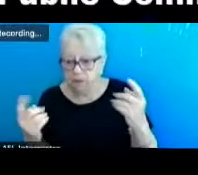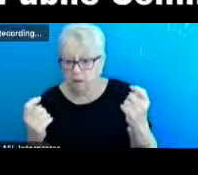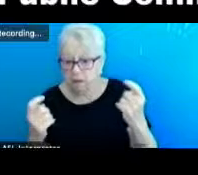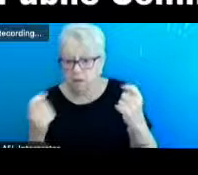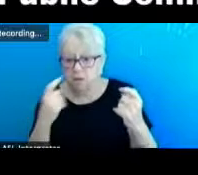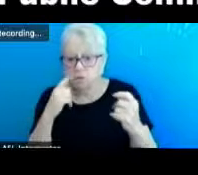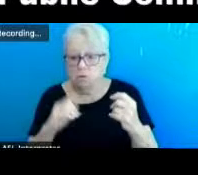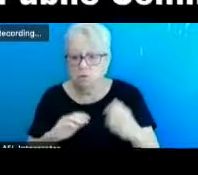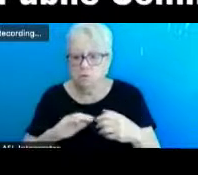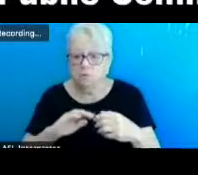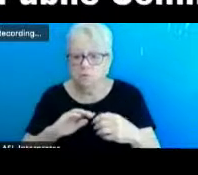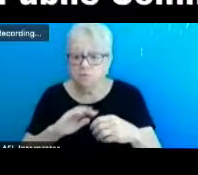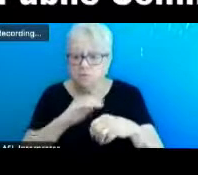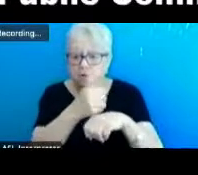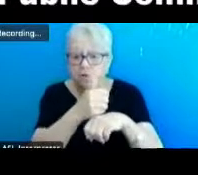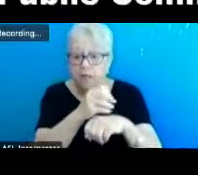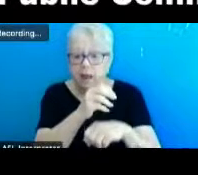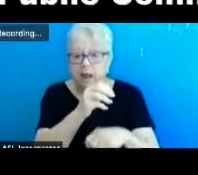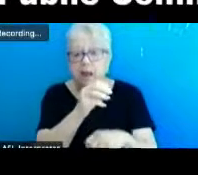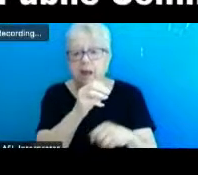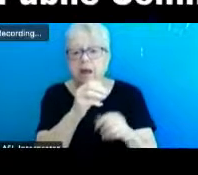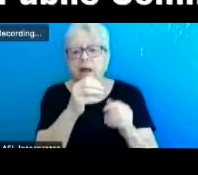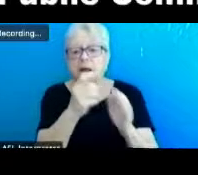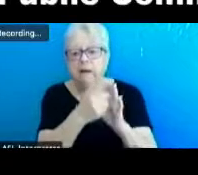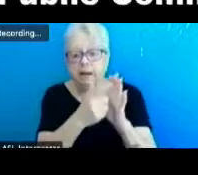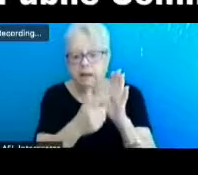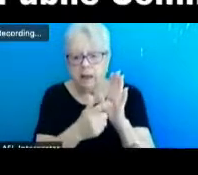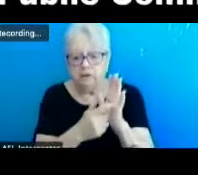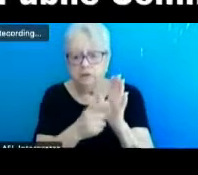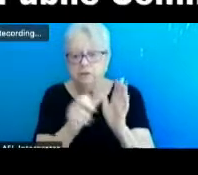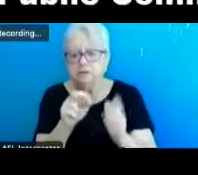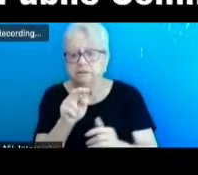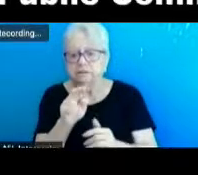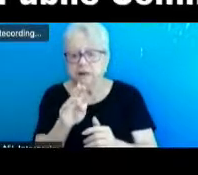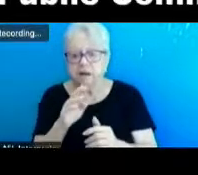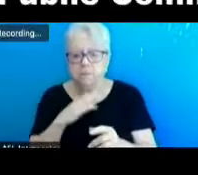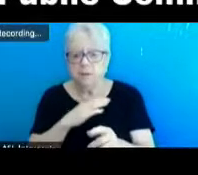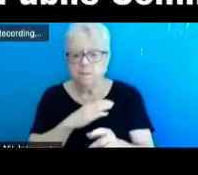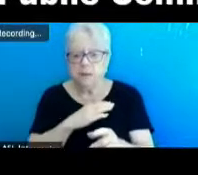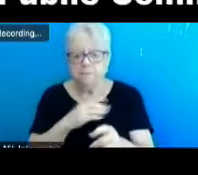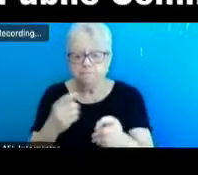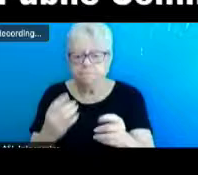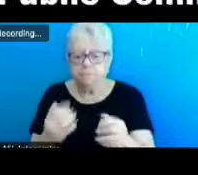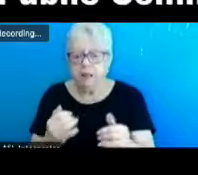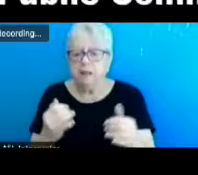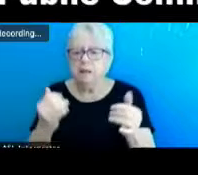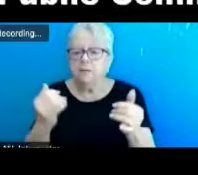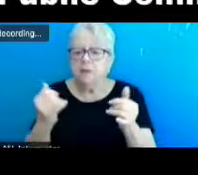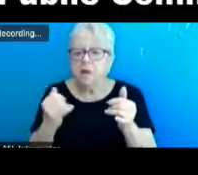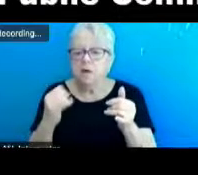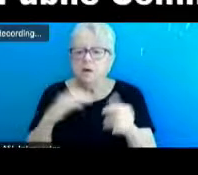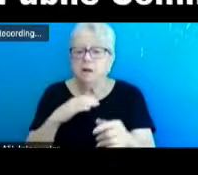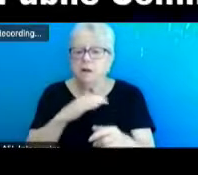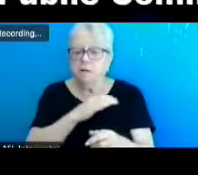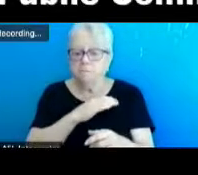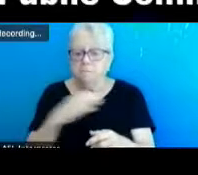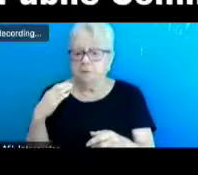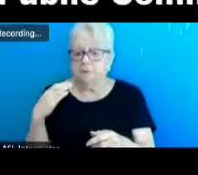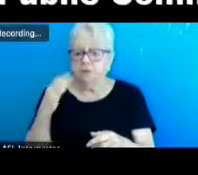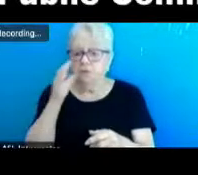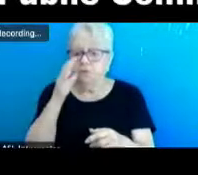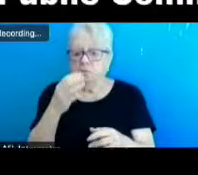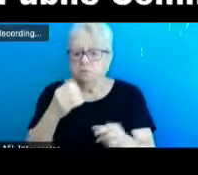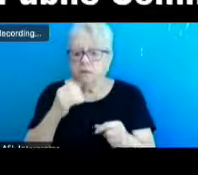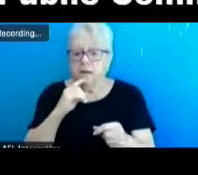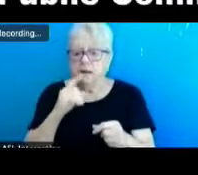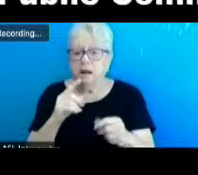contracts subcommittee? Yes, Chair. The commission will now take public comment on the motion on the floor.